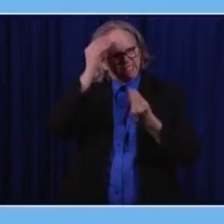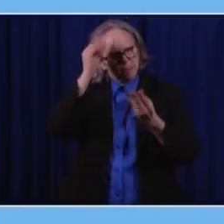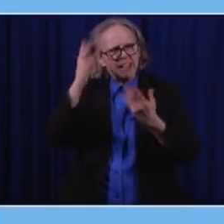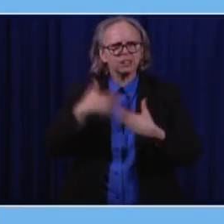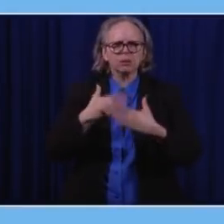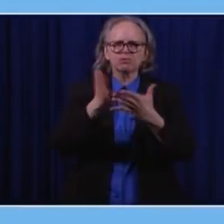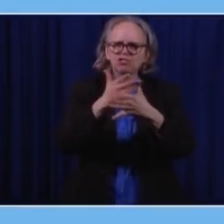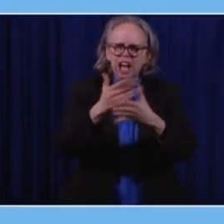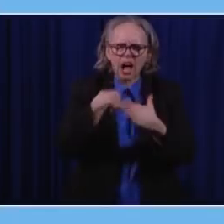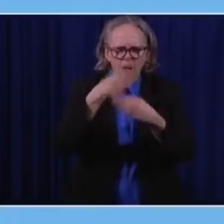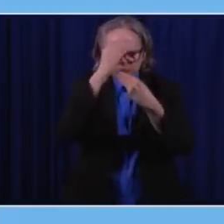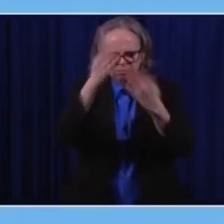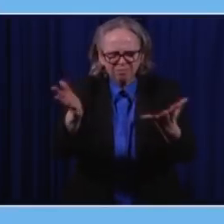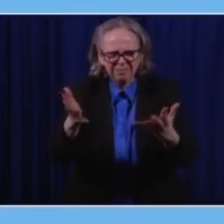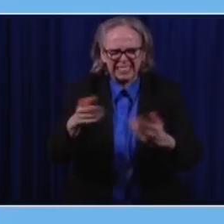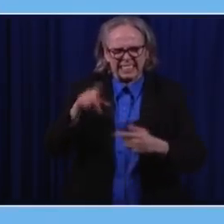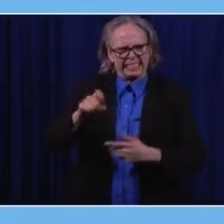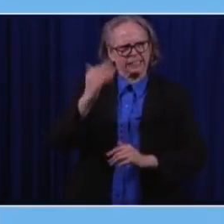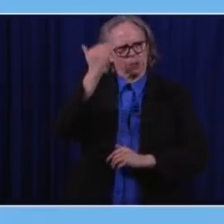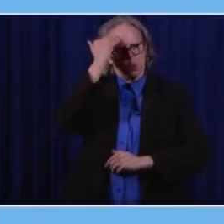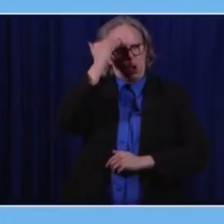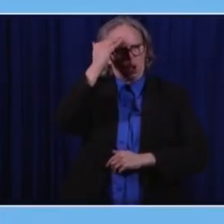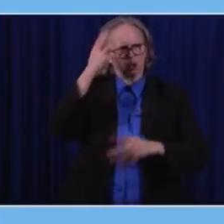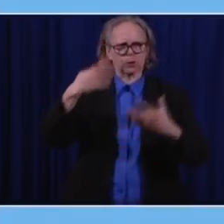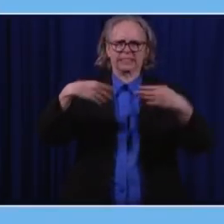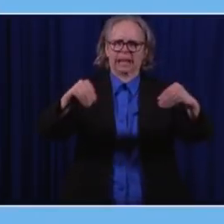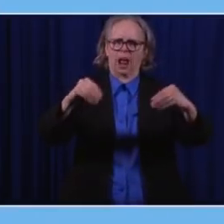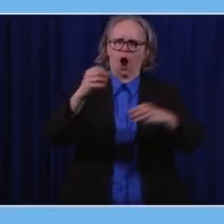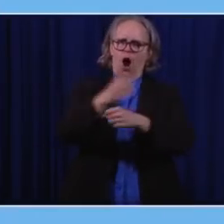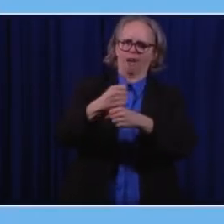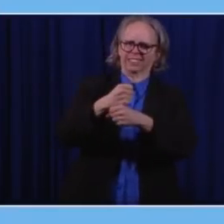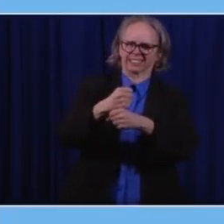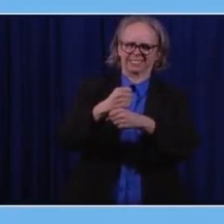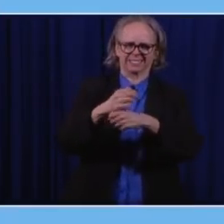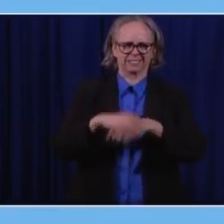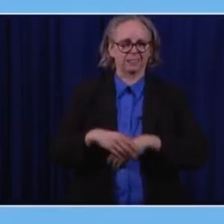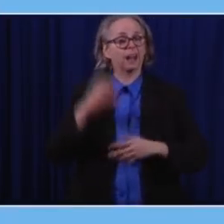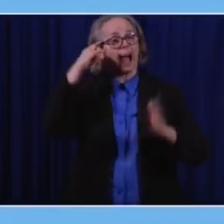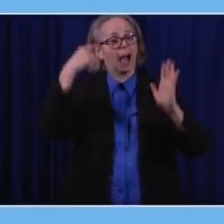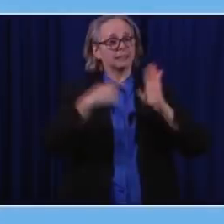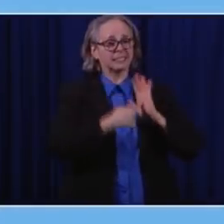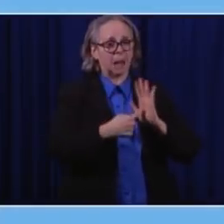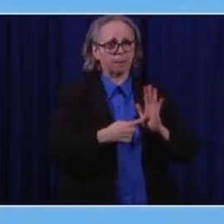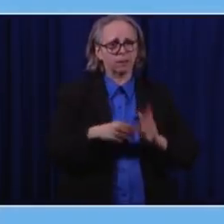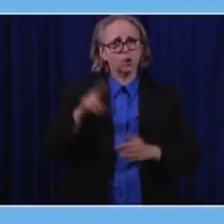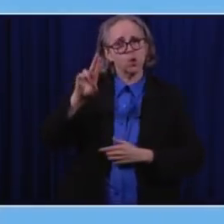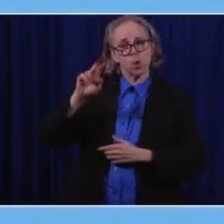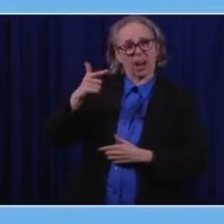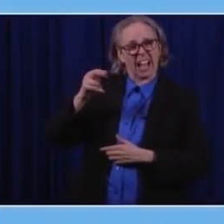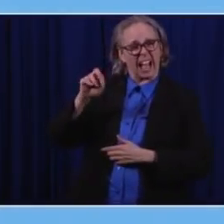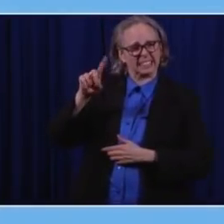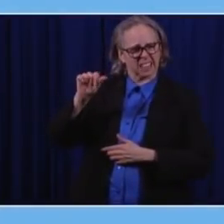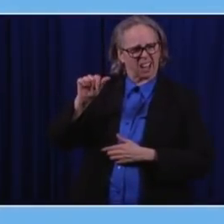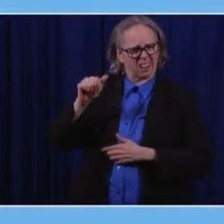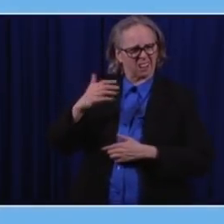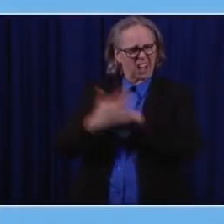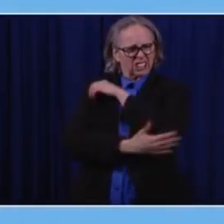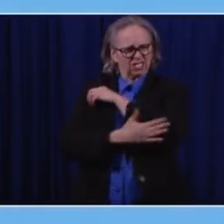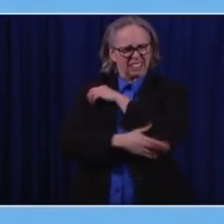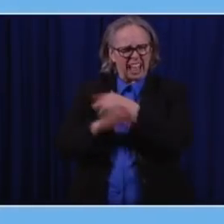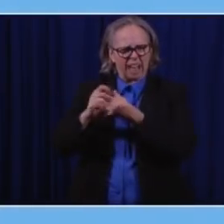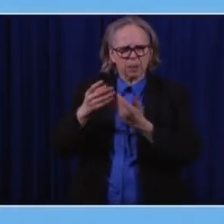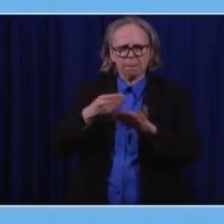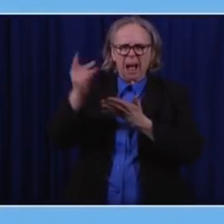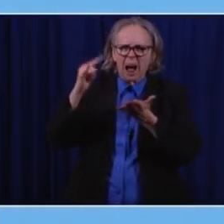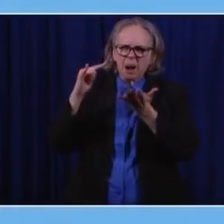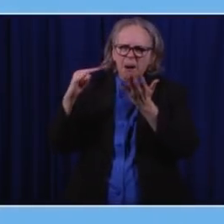example, Uganda again. We have to fly a prop plane to a very remote area, take dirt roads to the community where we're at. You know,